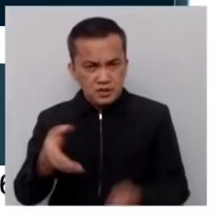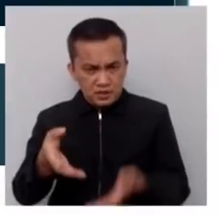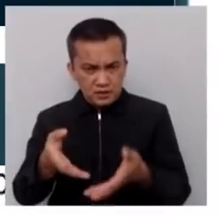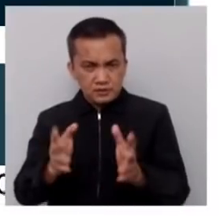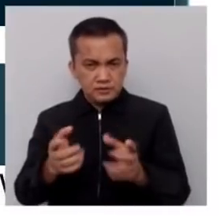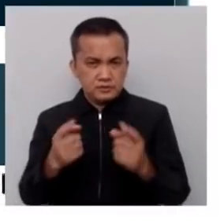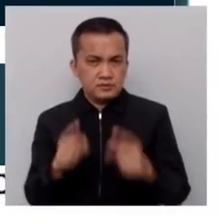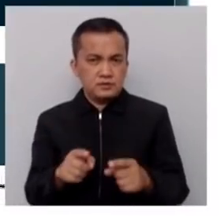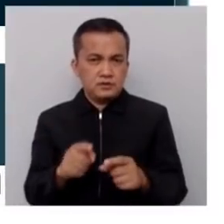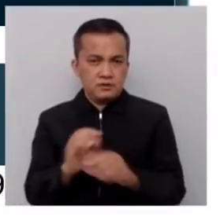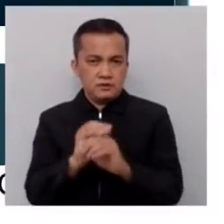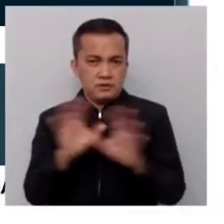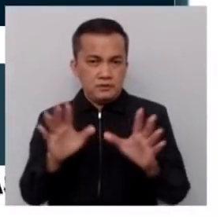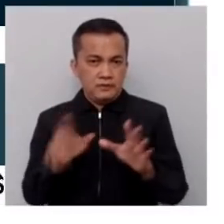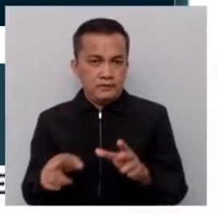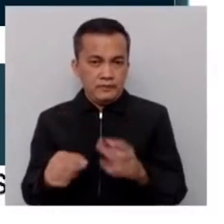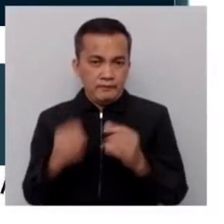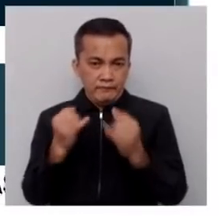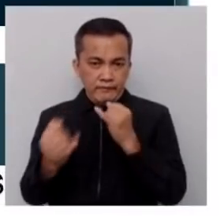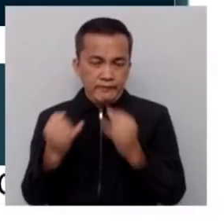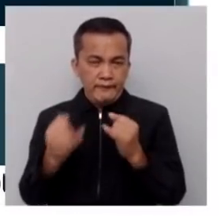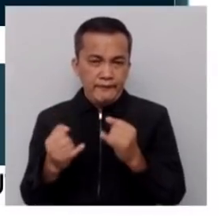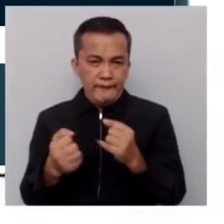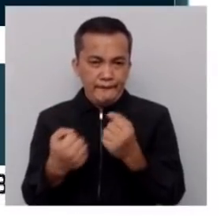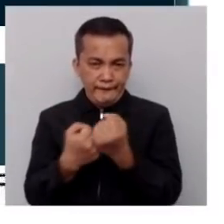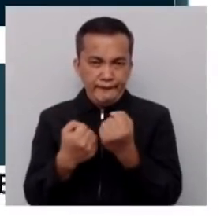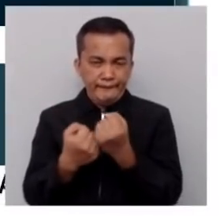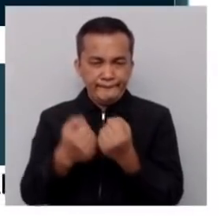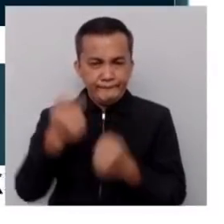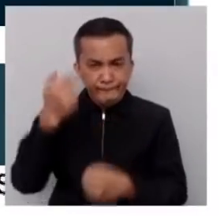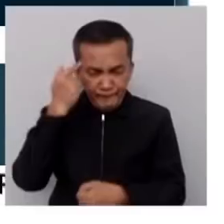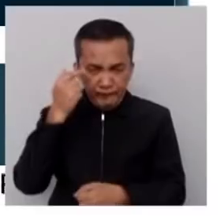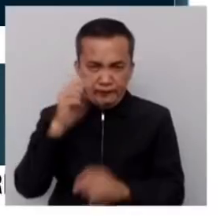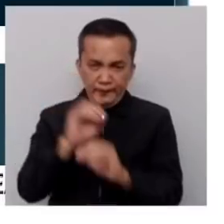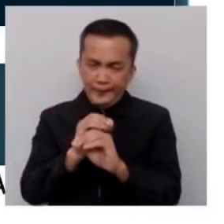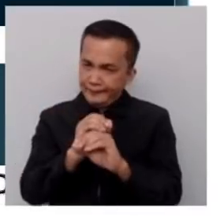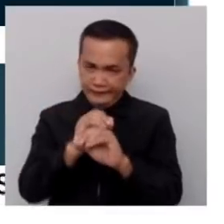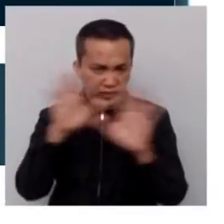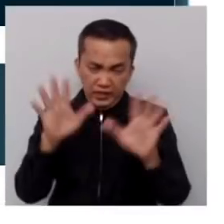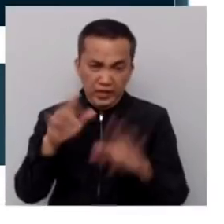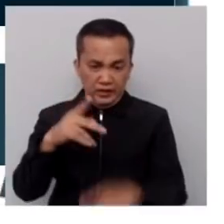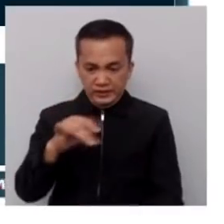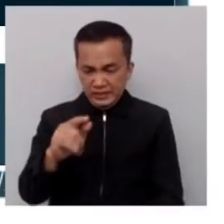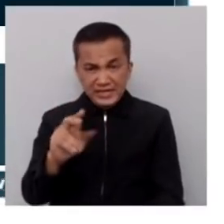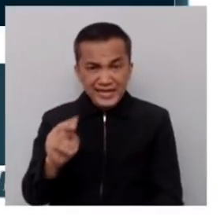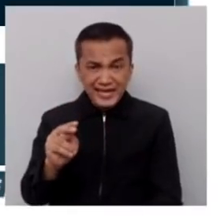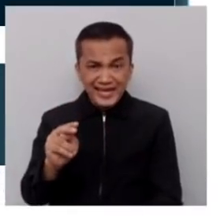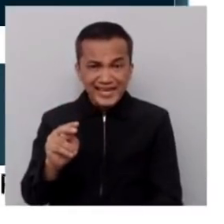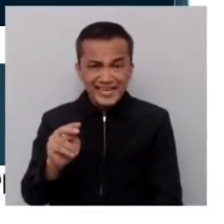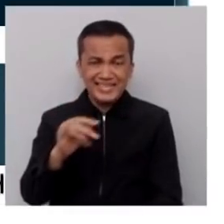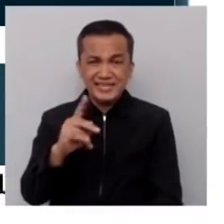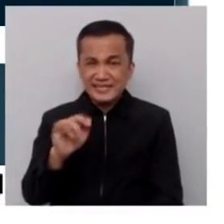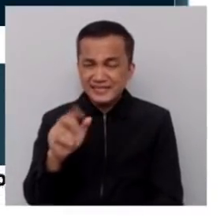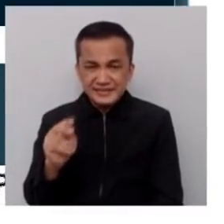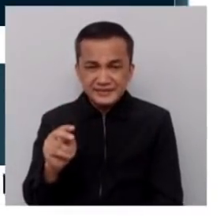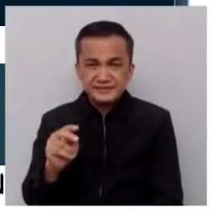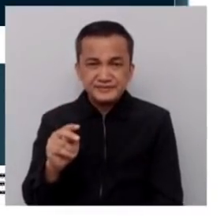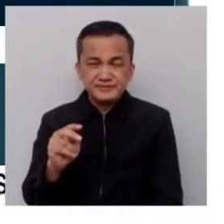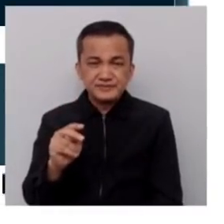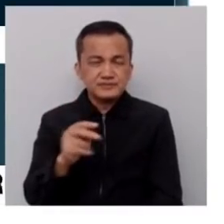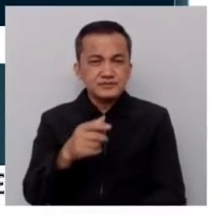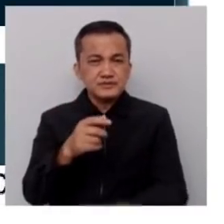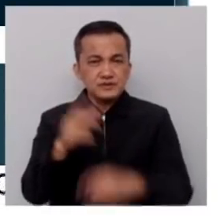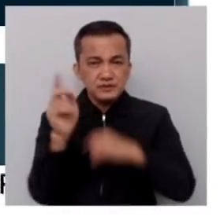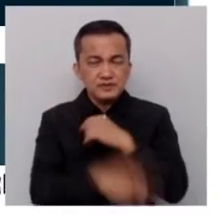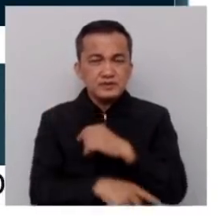clear that the interview is subsidized by the state. It is very clear that Jovito Palparan is convicted of a crime